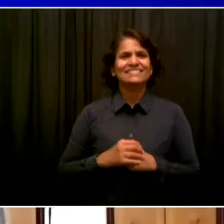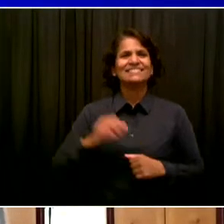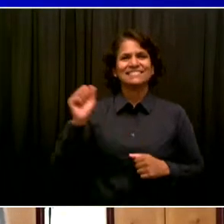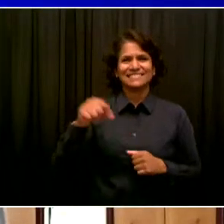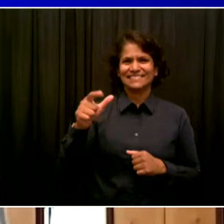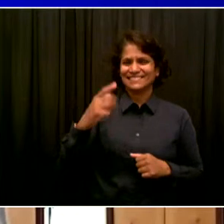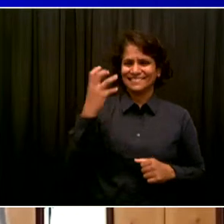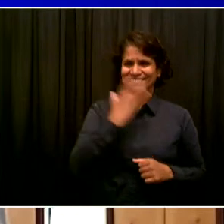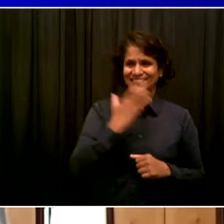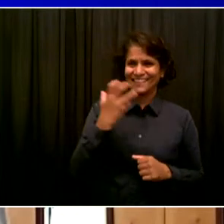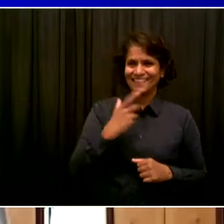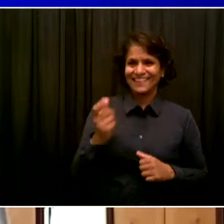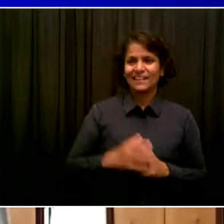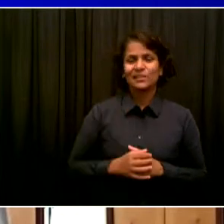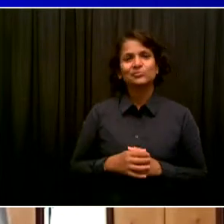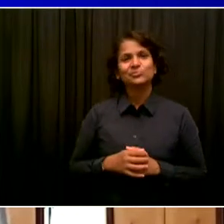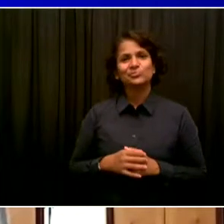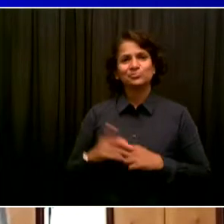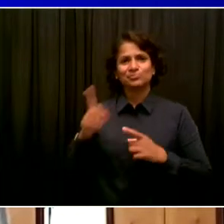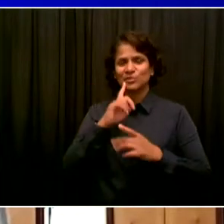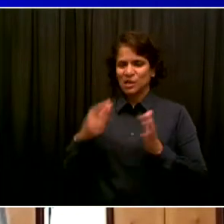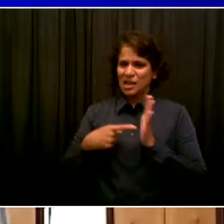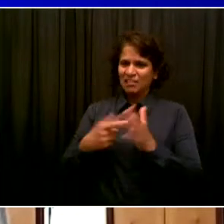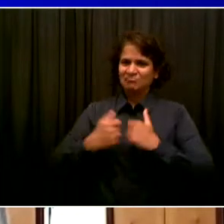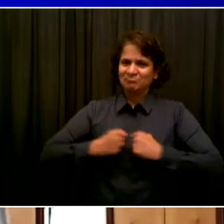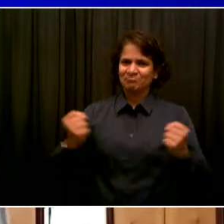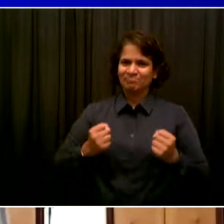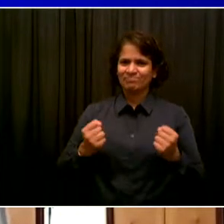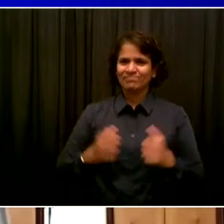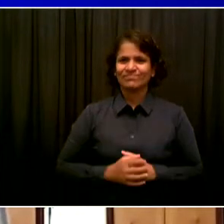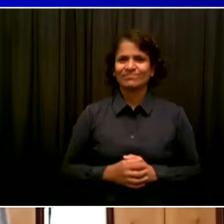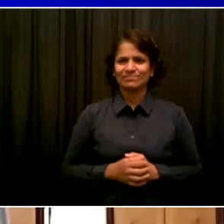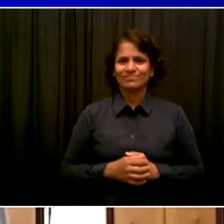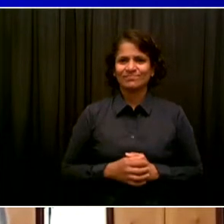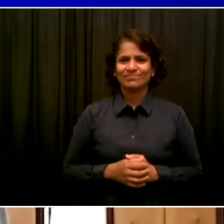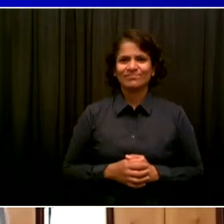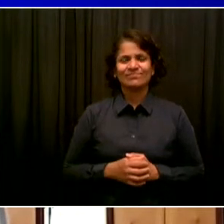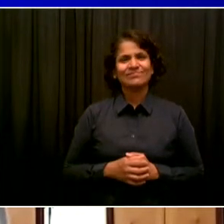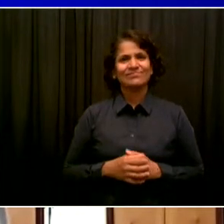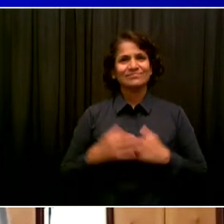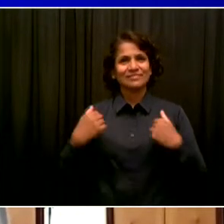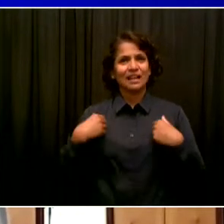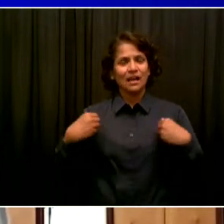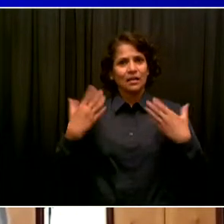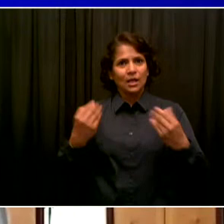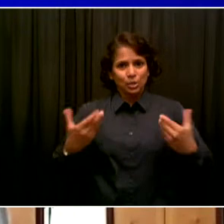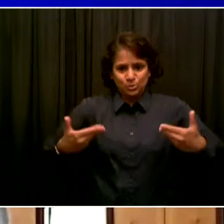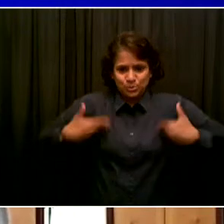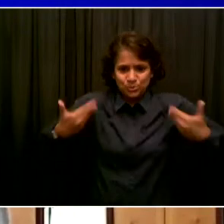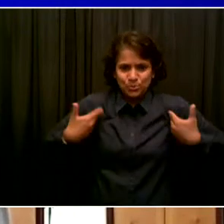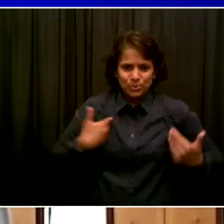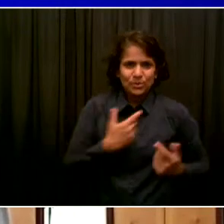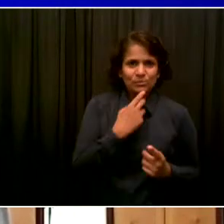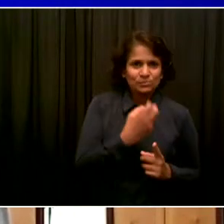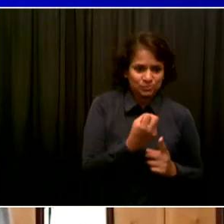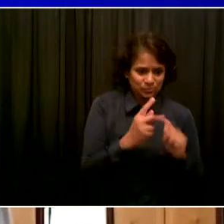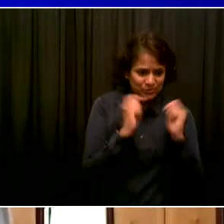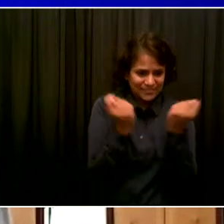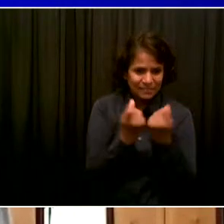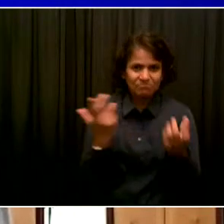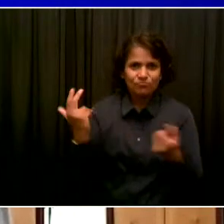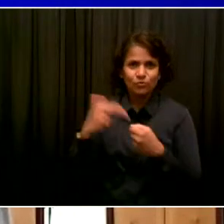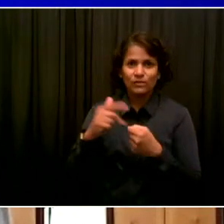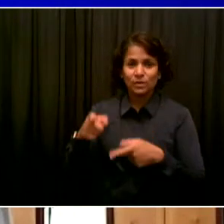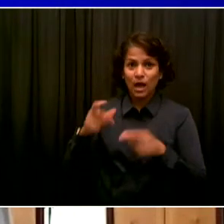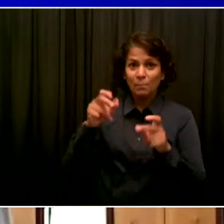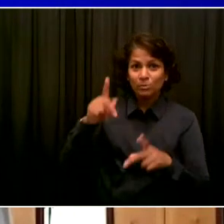I think, we have an opportunity now with this new youth basketball league to see your skills out there on the court. We already were treated, a lot of us who